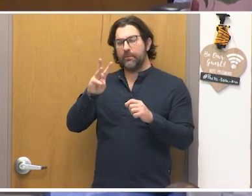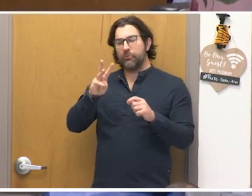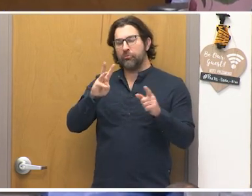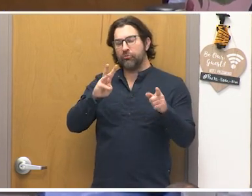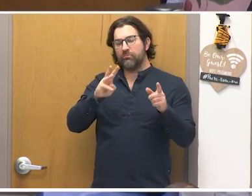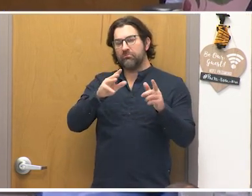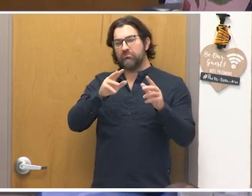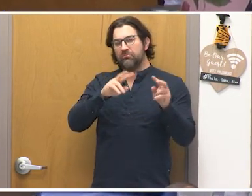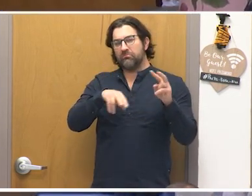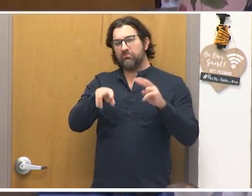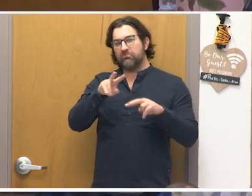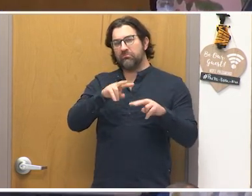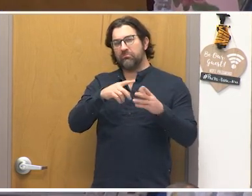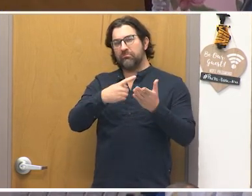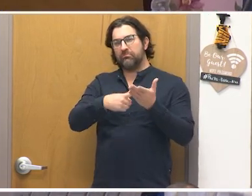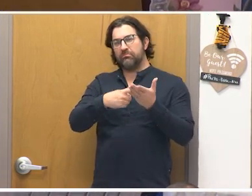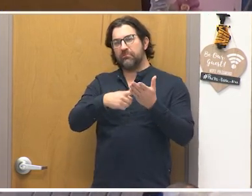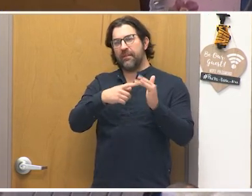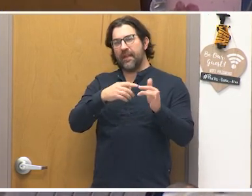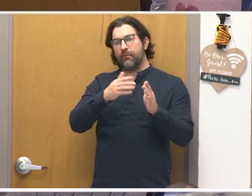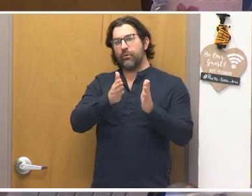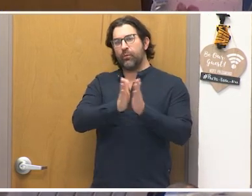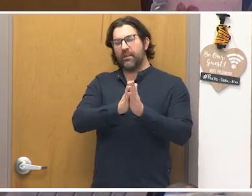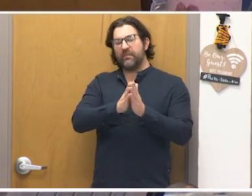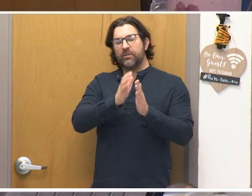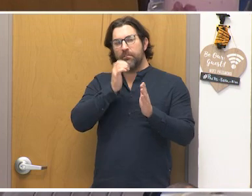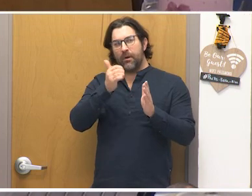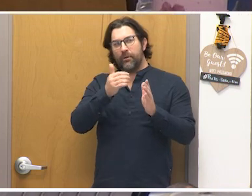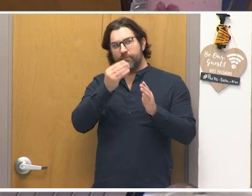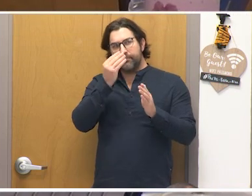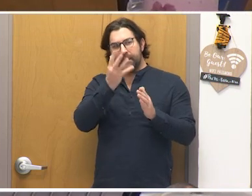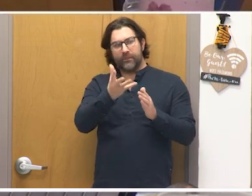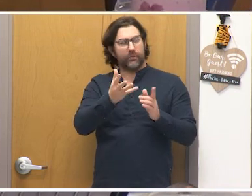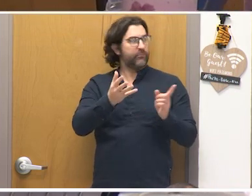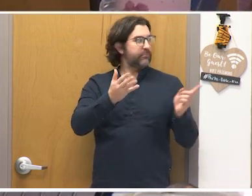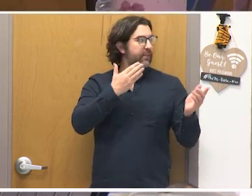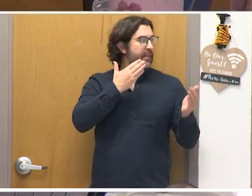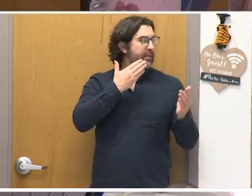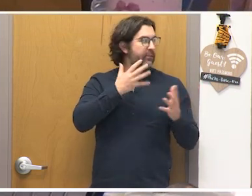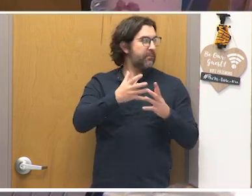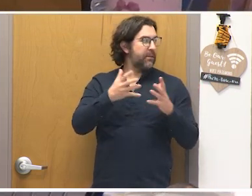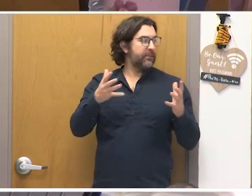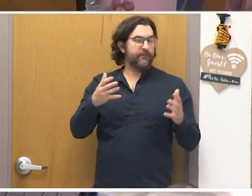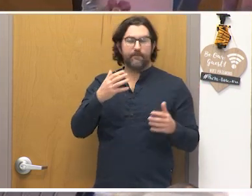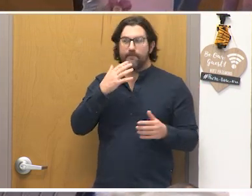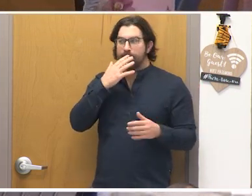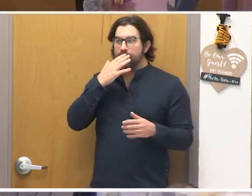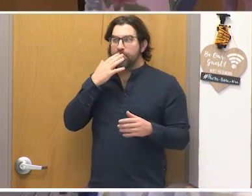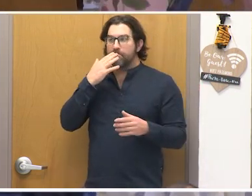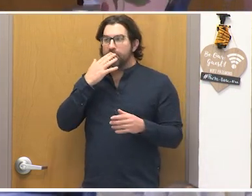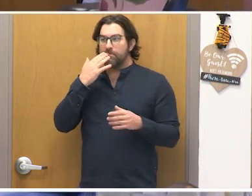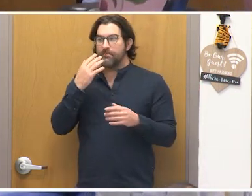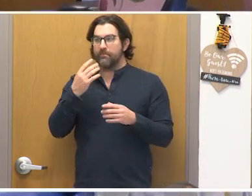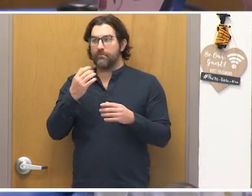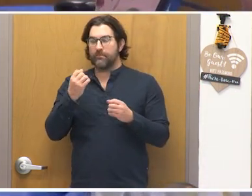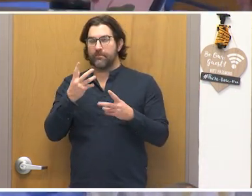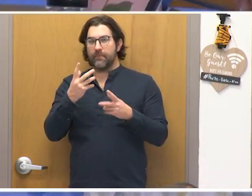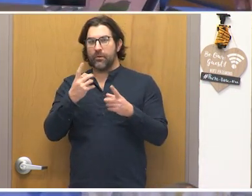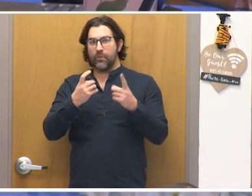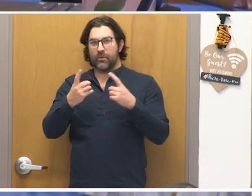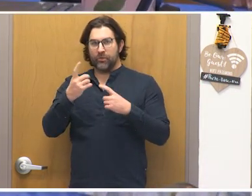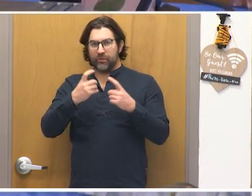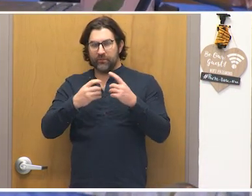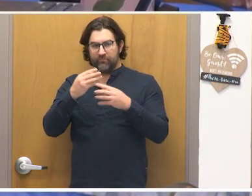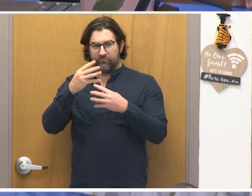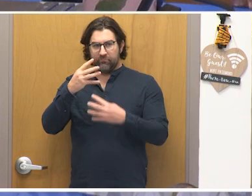request. And so we'll send them a little nudge on that tomorrow and let you know what we hear back on that. No problem. Okay, there's quite a few